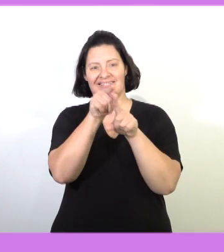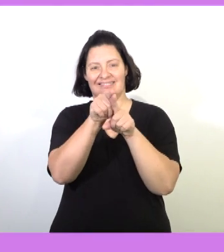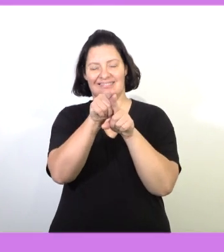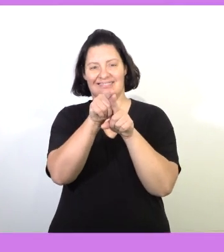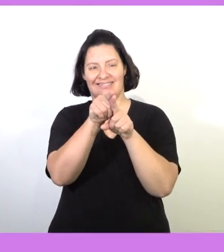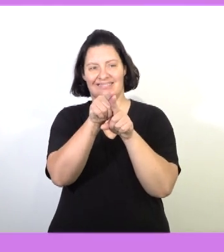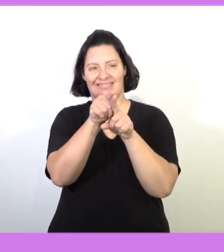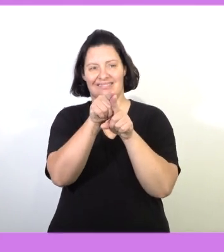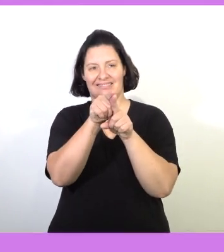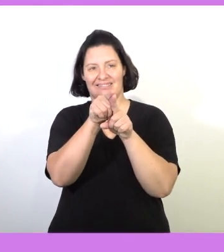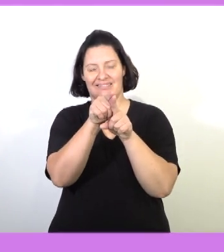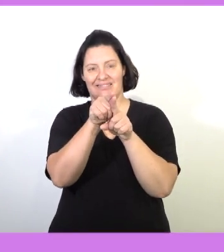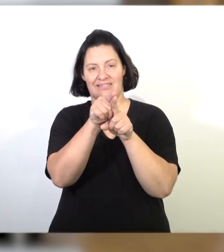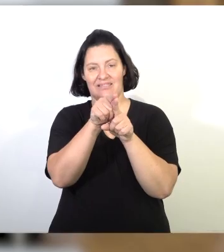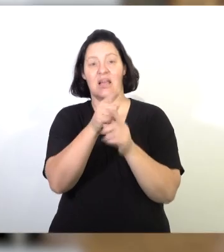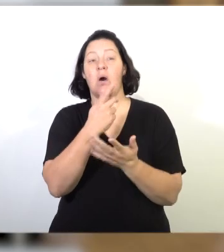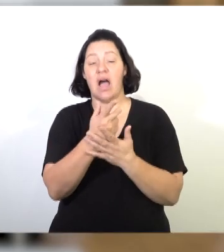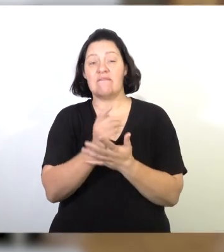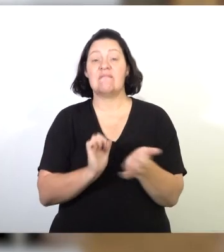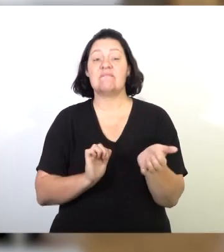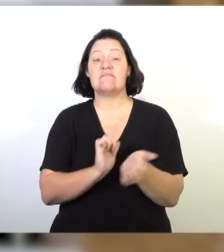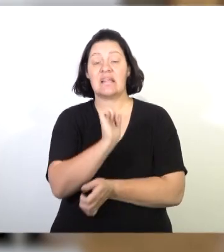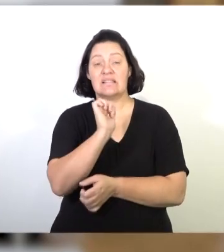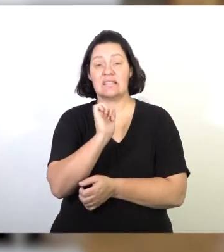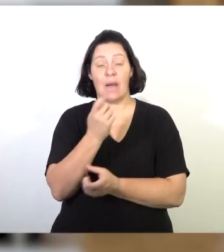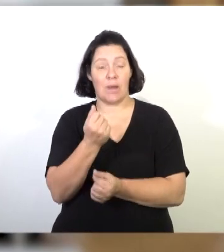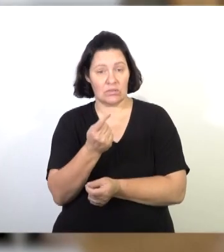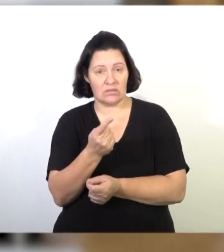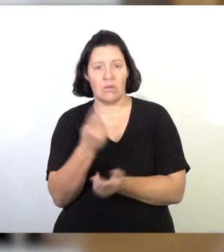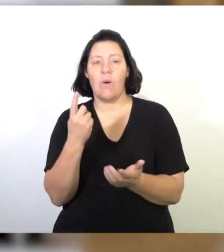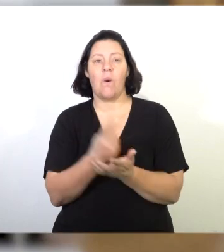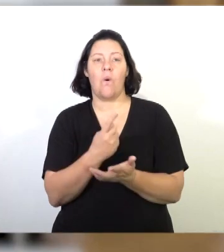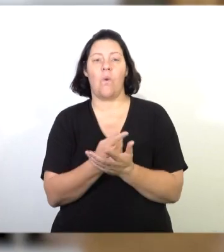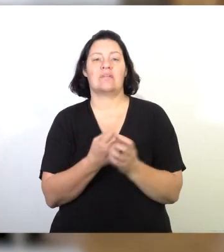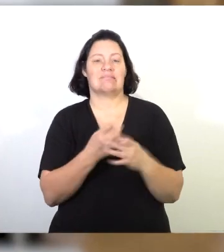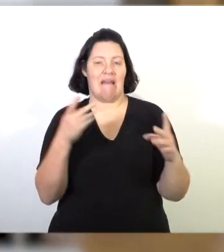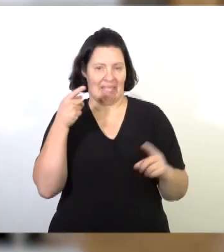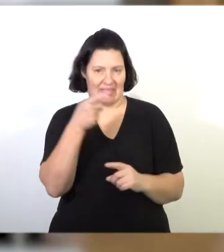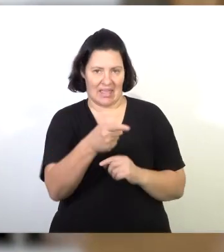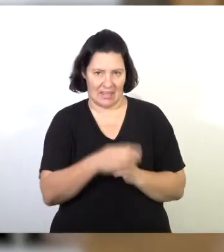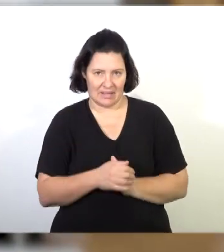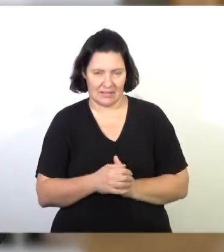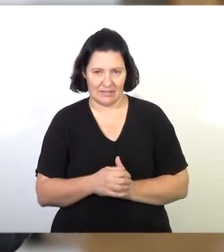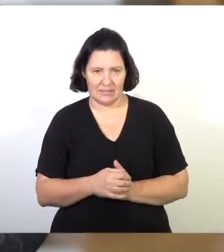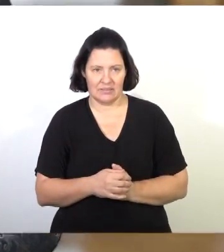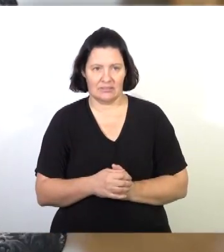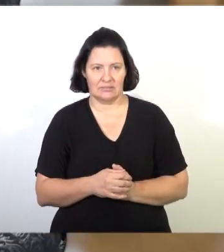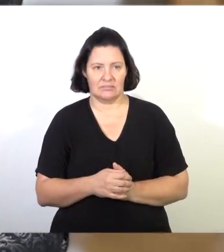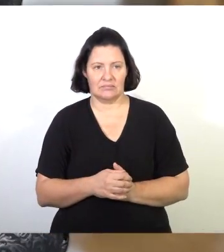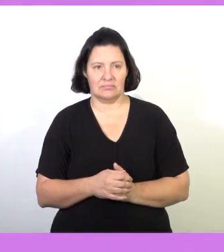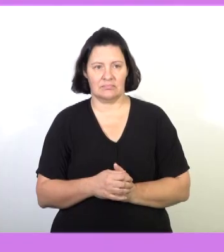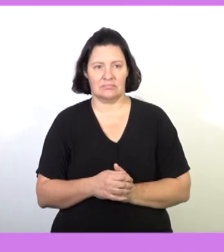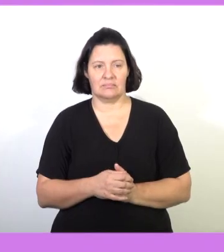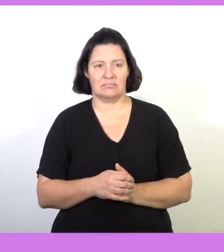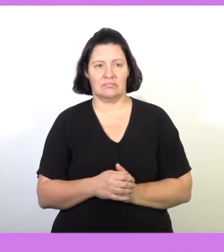amount over there, a graph which has a fixed amount will always start from that fixed amount. So